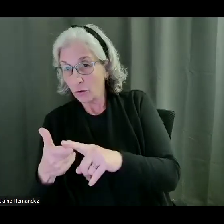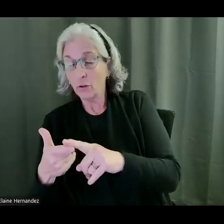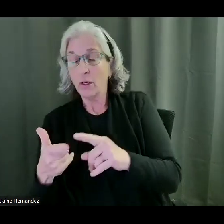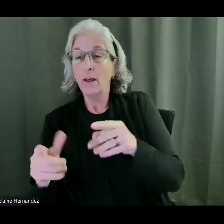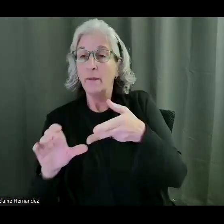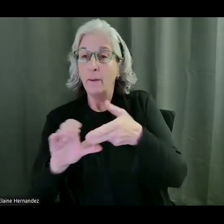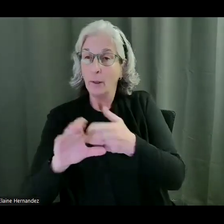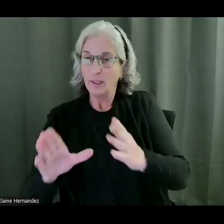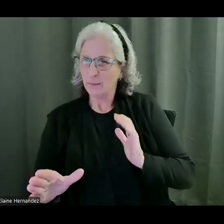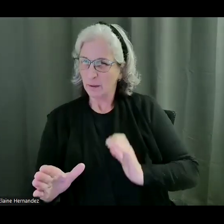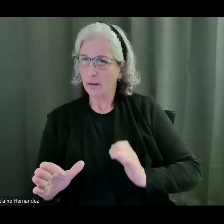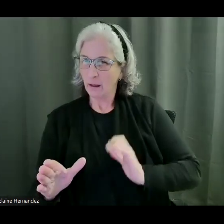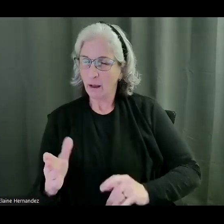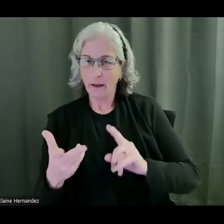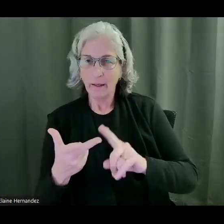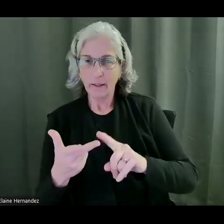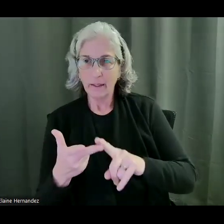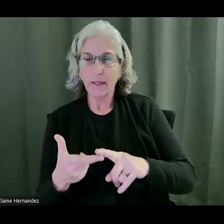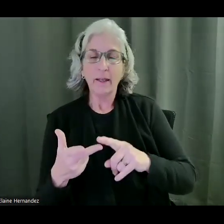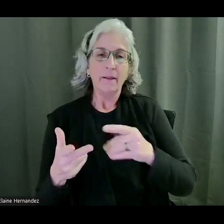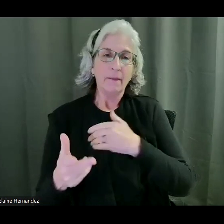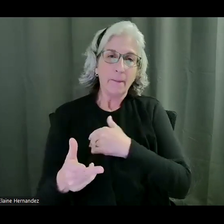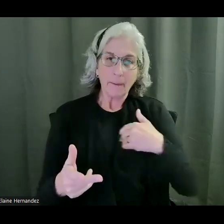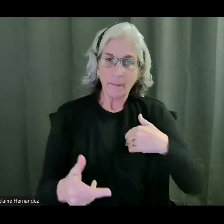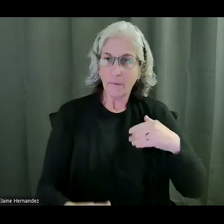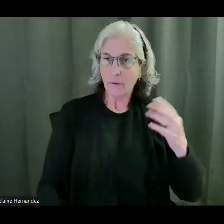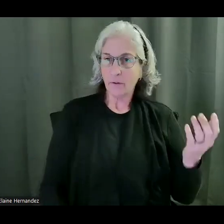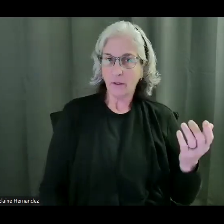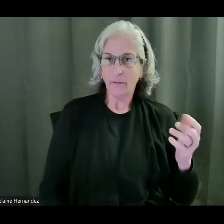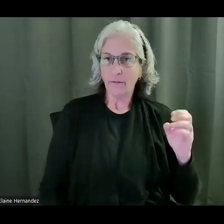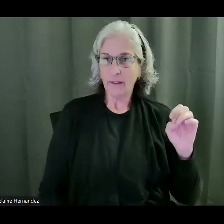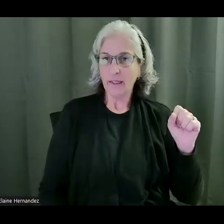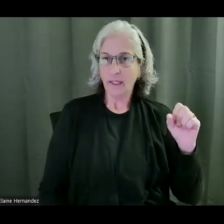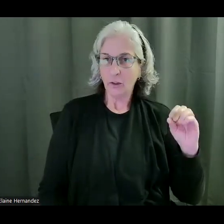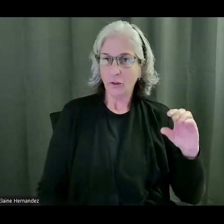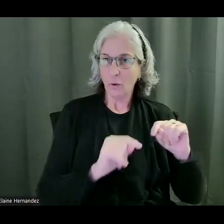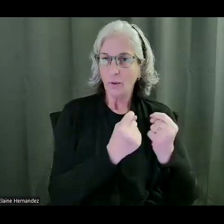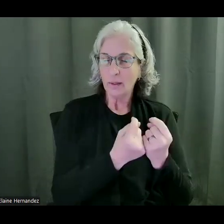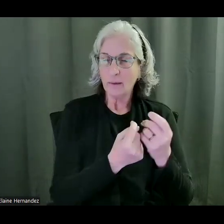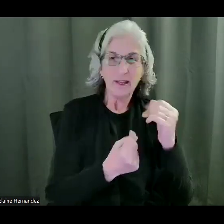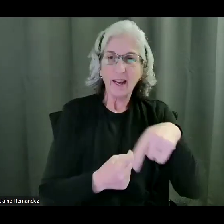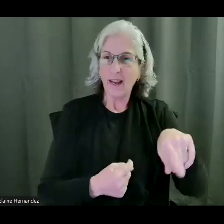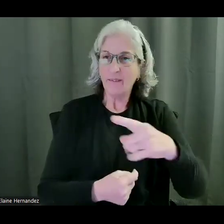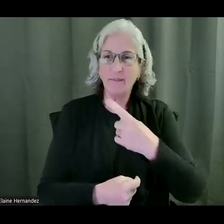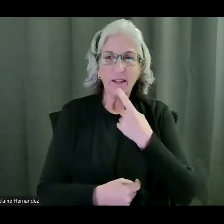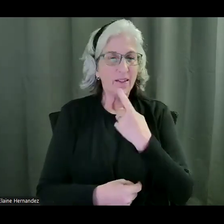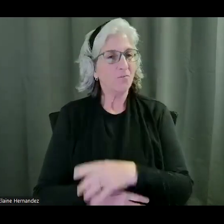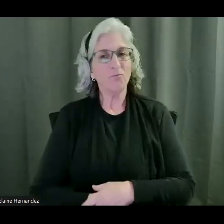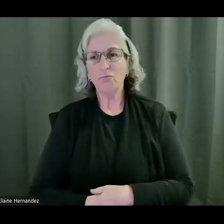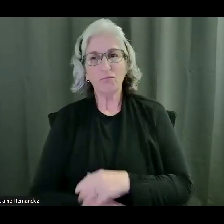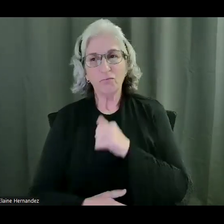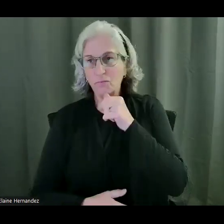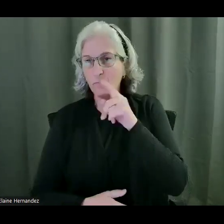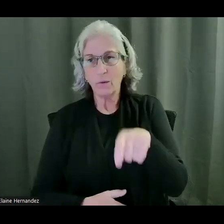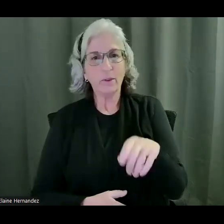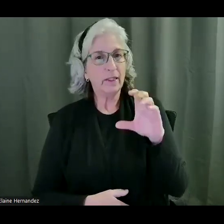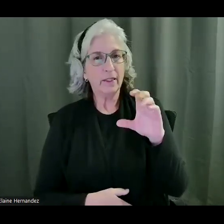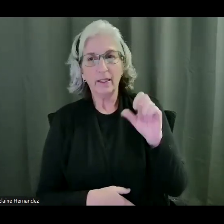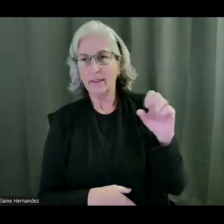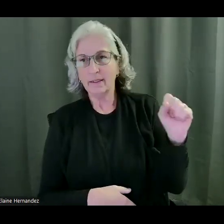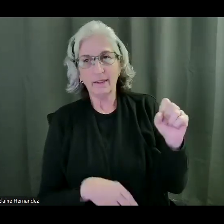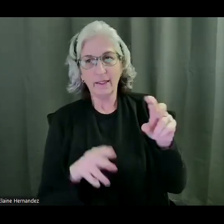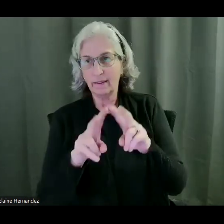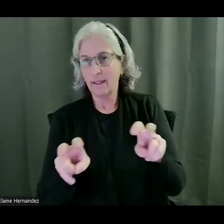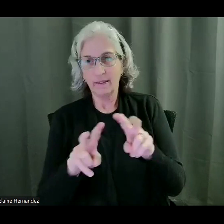the CSS team, if they agree that a full assessment isn't warranted to address a specific need, together they